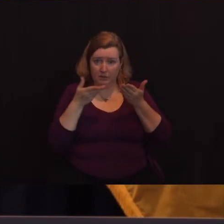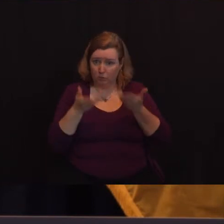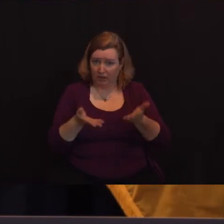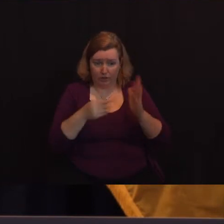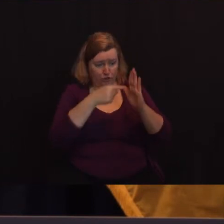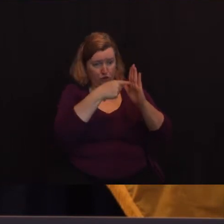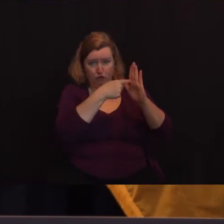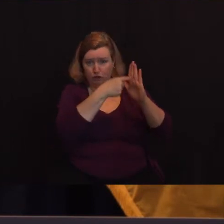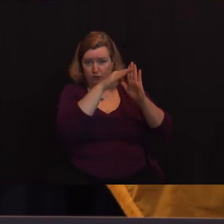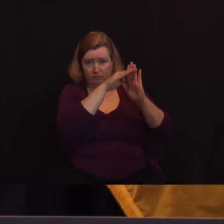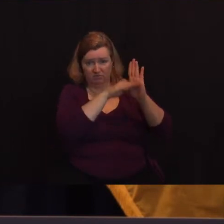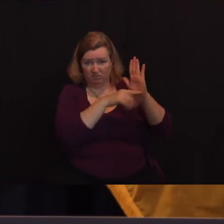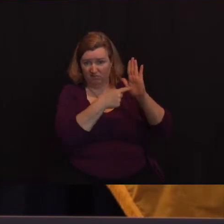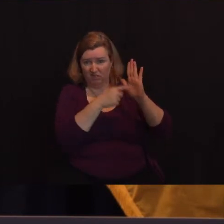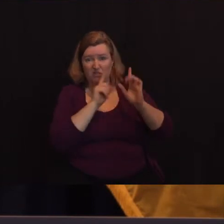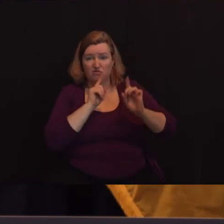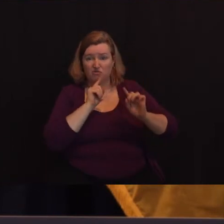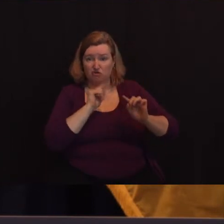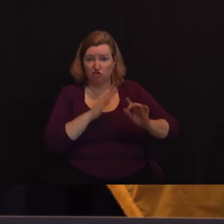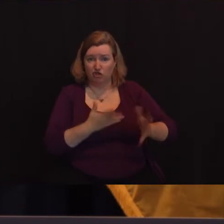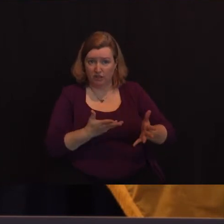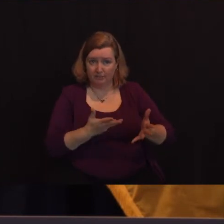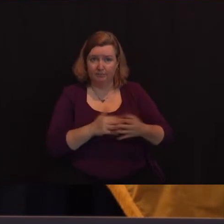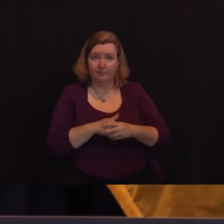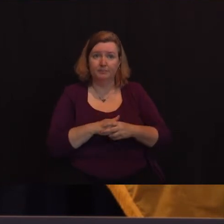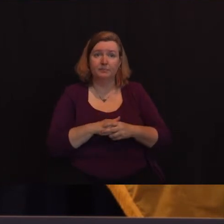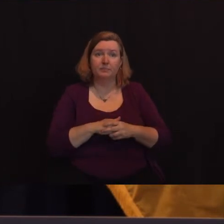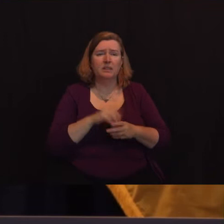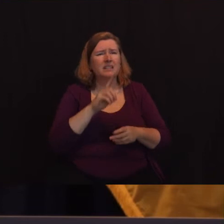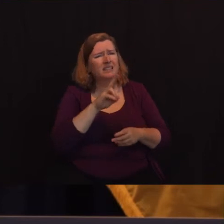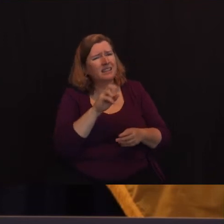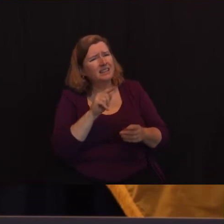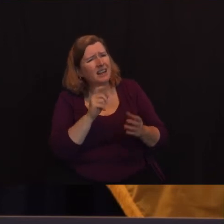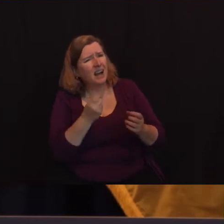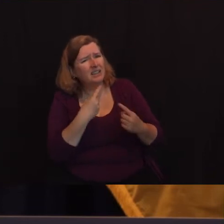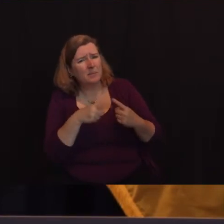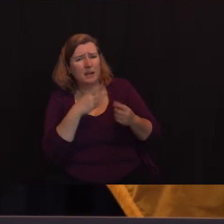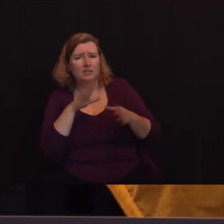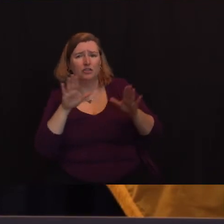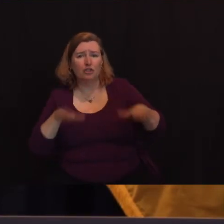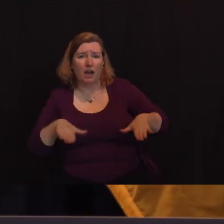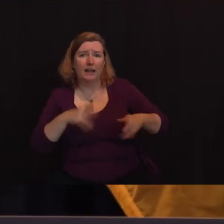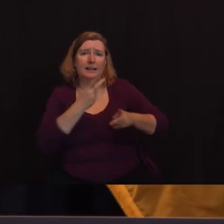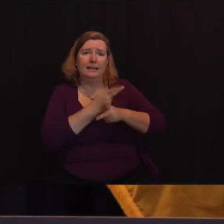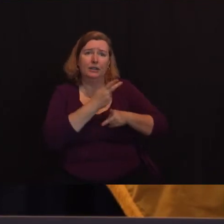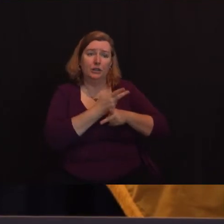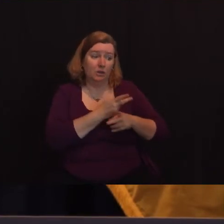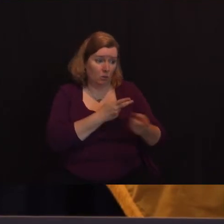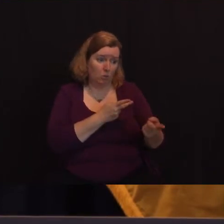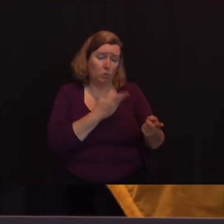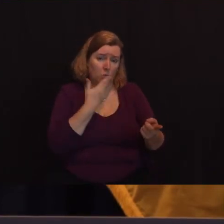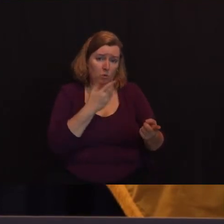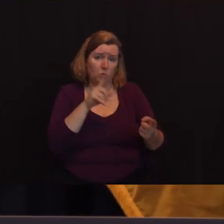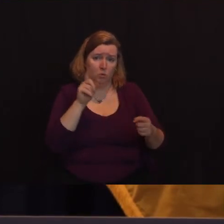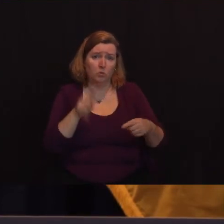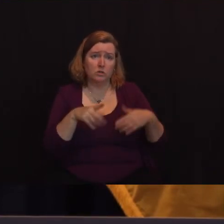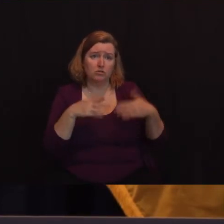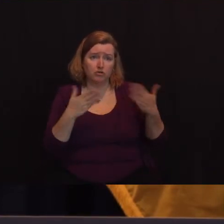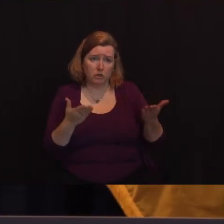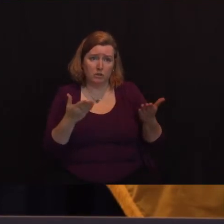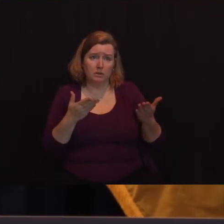place. I think, Dustin, and I'm glad you asked about childcare, because I think my answer is broadly where I was on